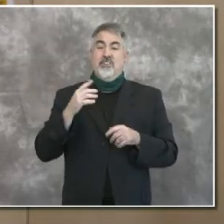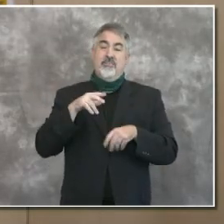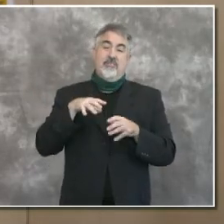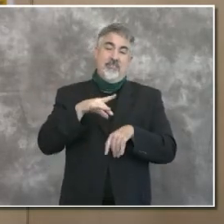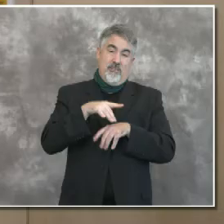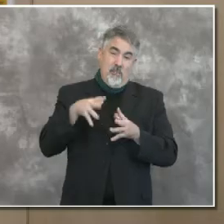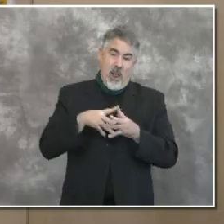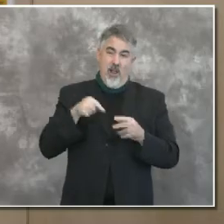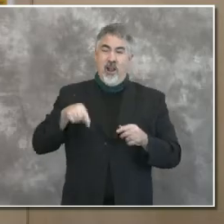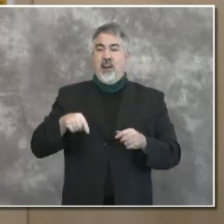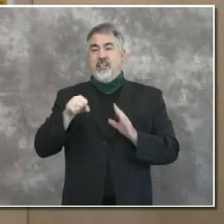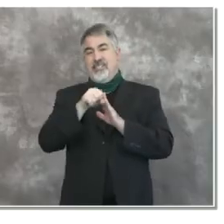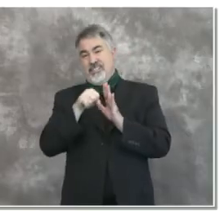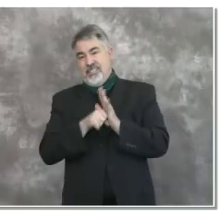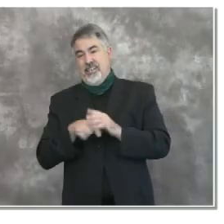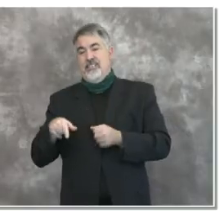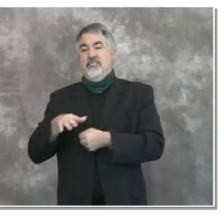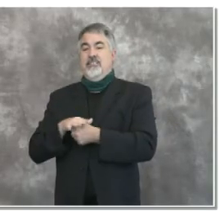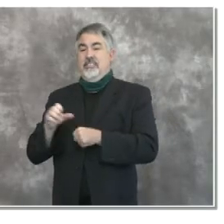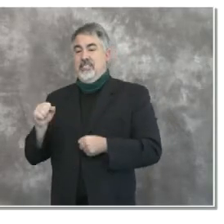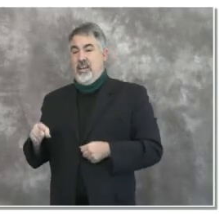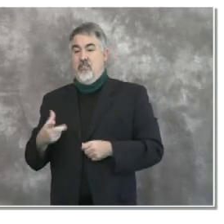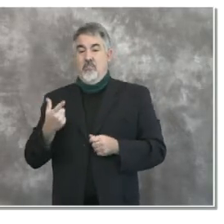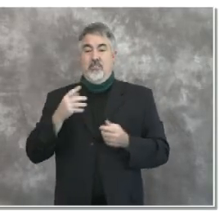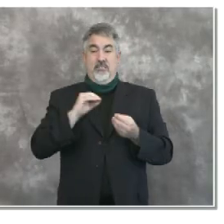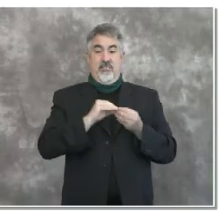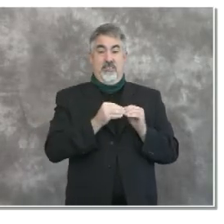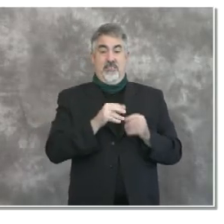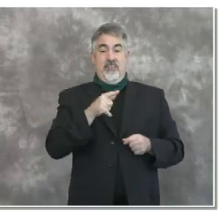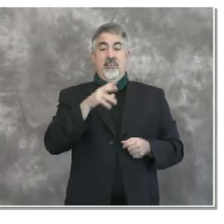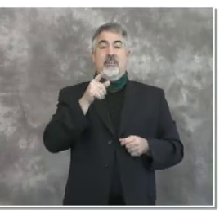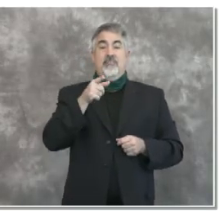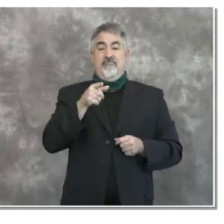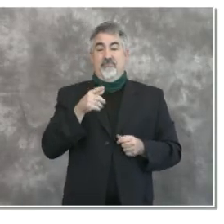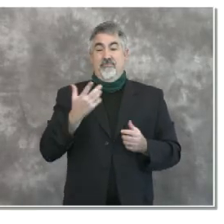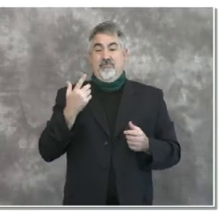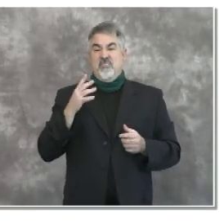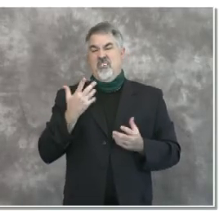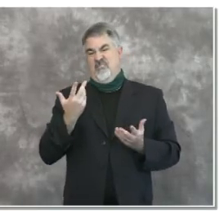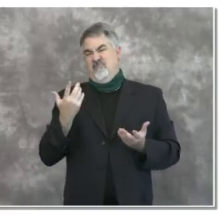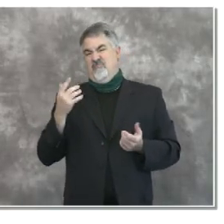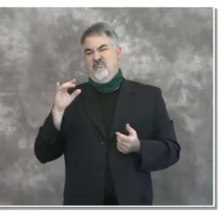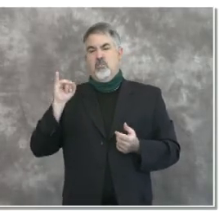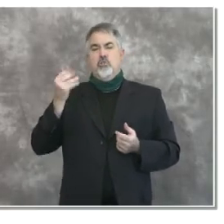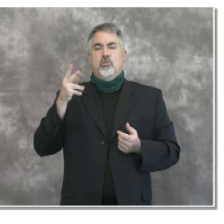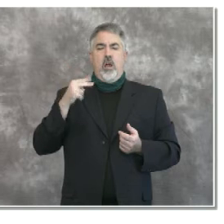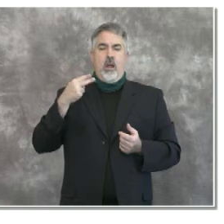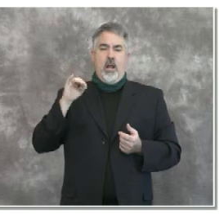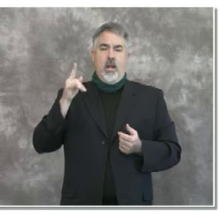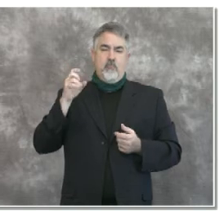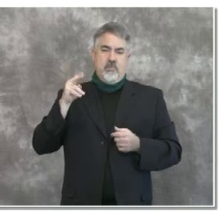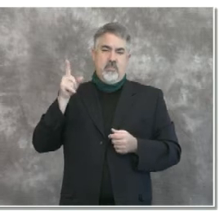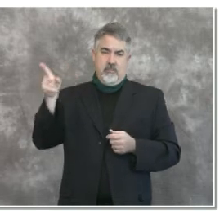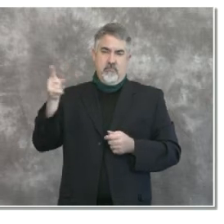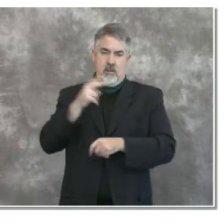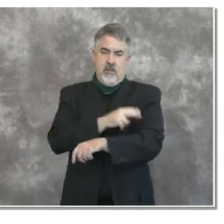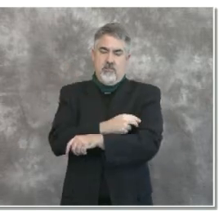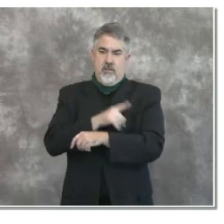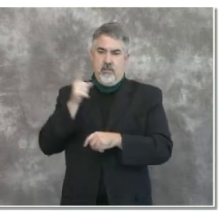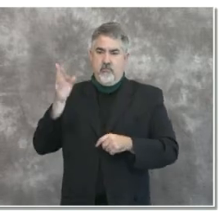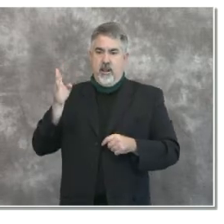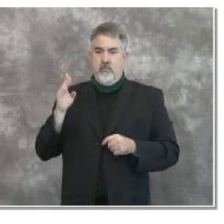numbers that we will share with you today are based on data from Johns Hopkins dashboard obtained around noon